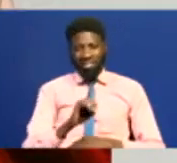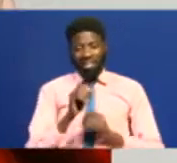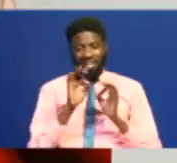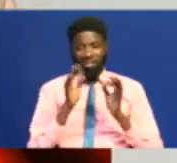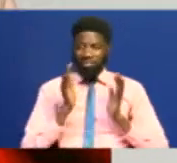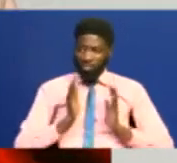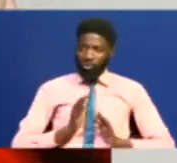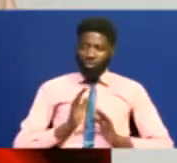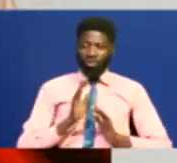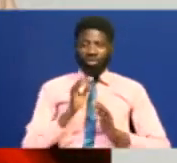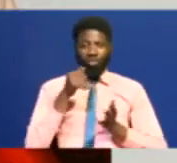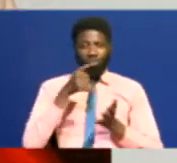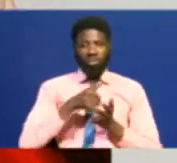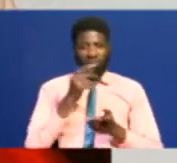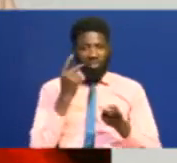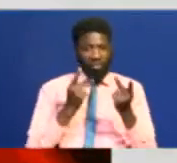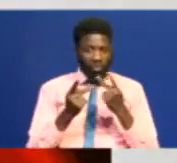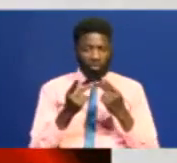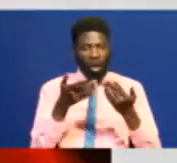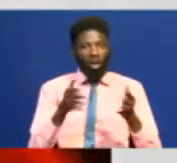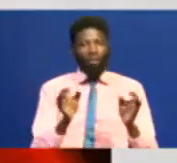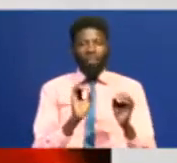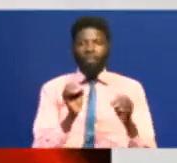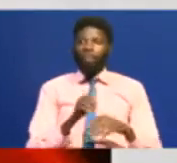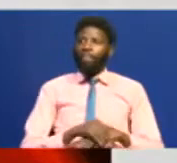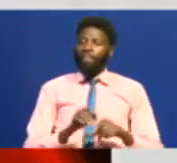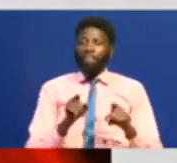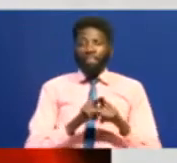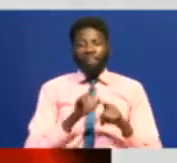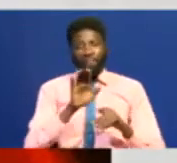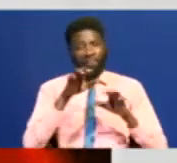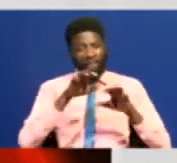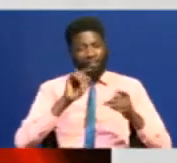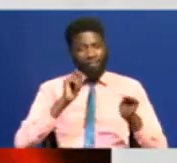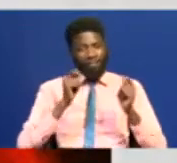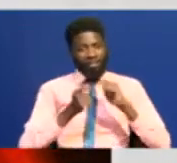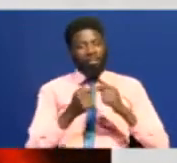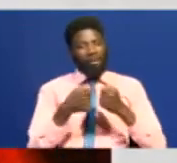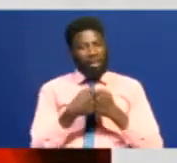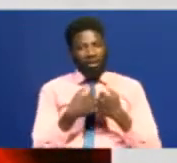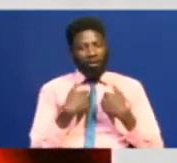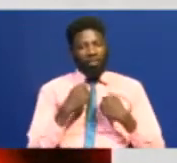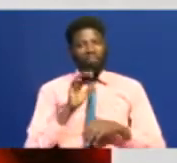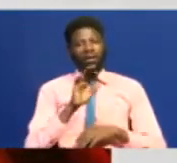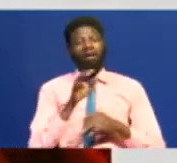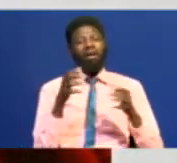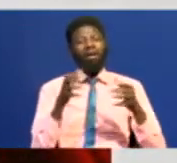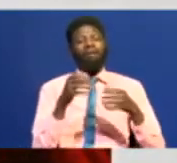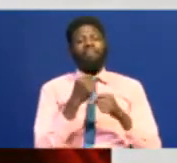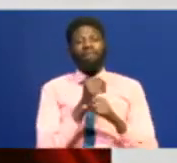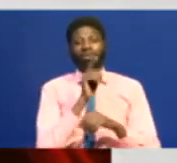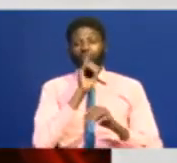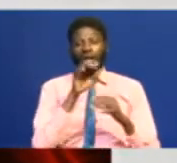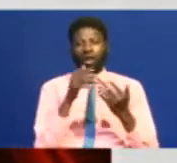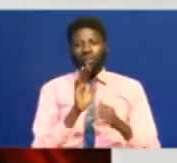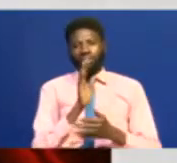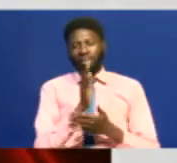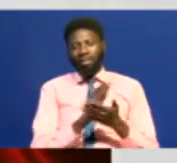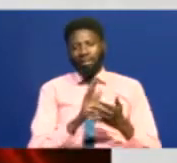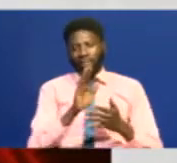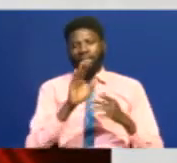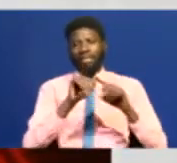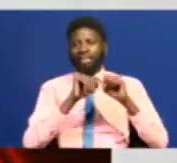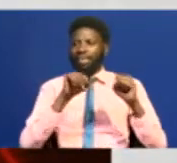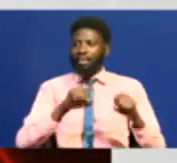lose them. Mm-hmm. And with the market evolving every day, there are challenges to that. How is your company ensuring some of your systems and